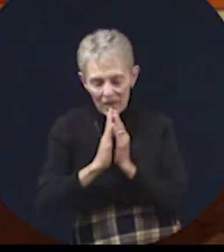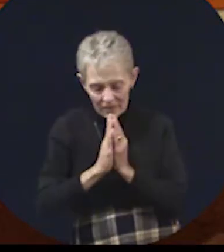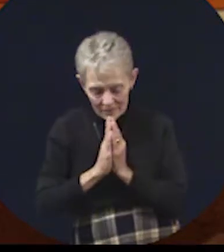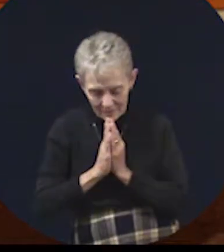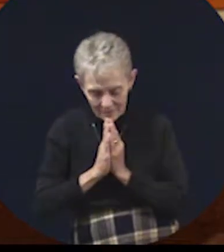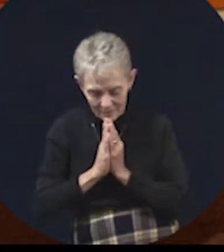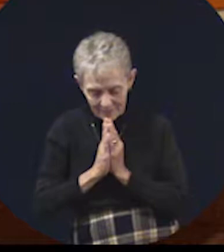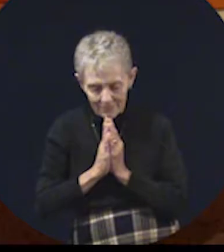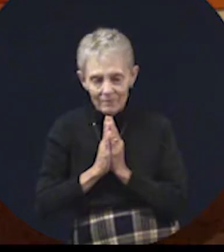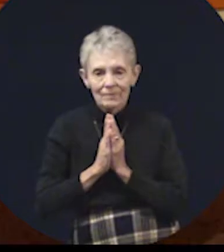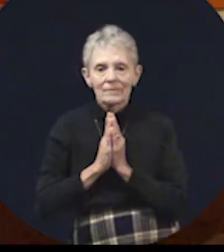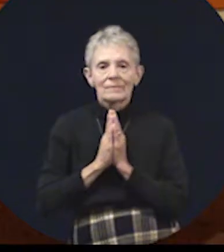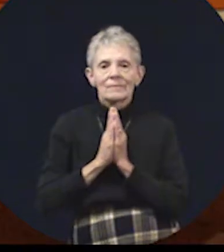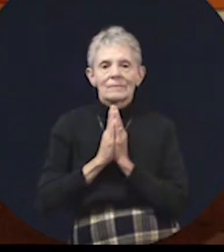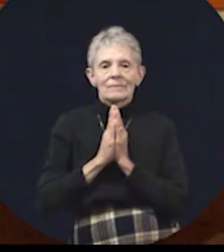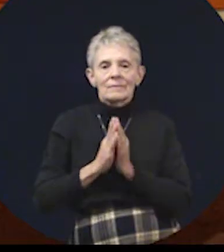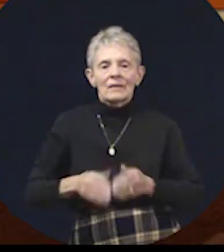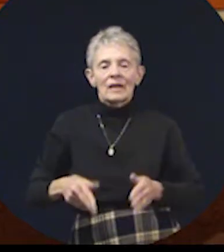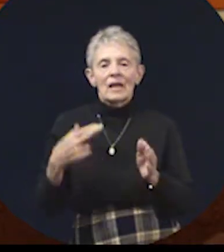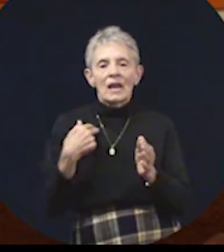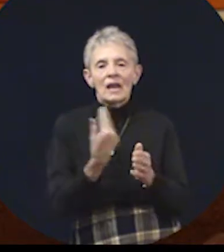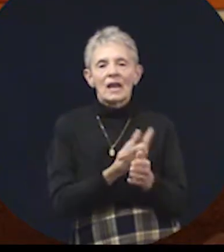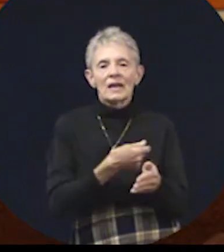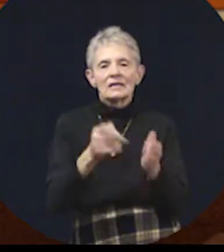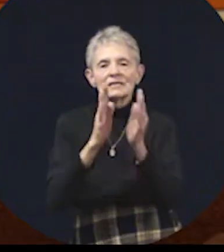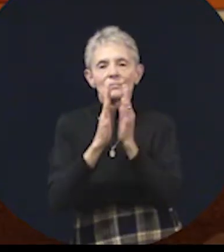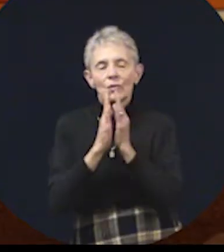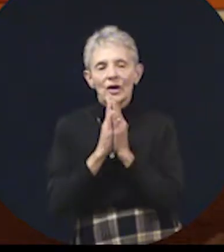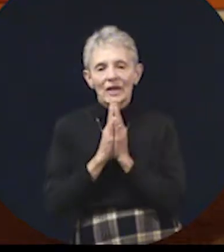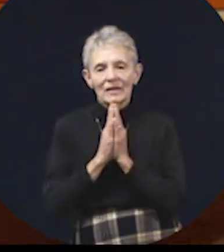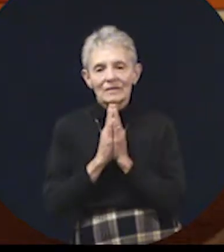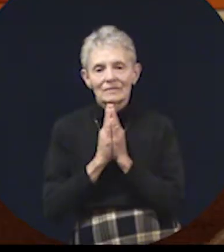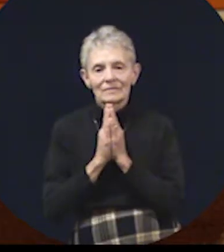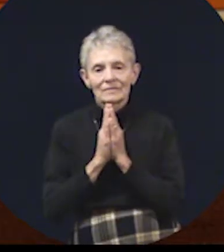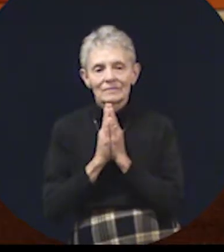Amen. Let us pray.